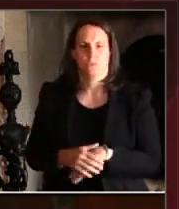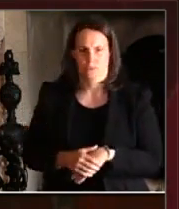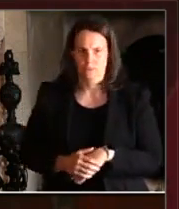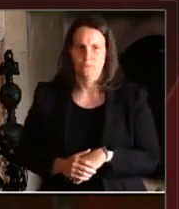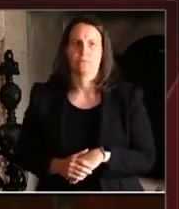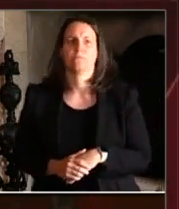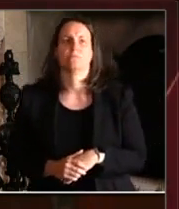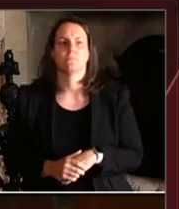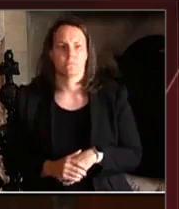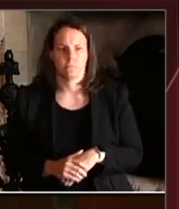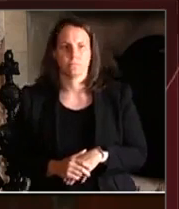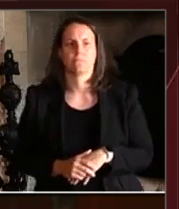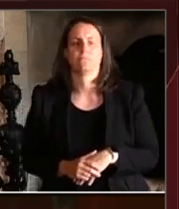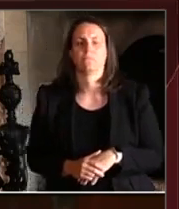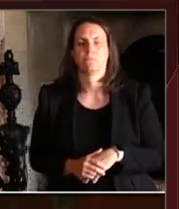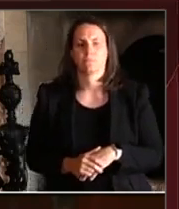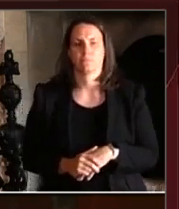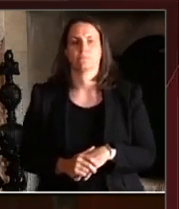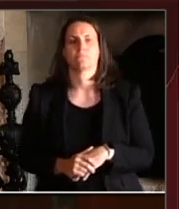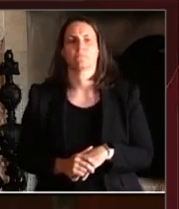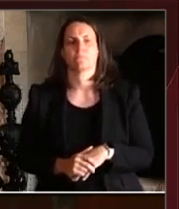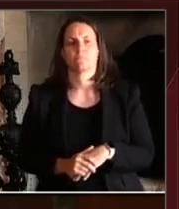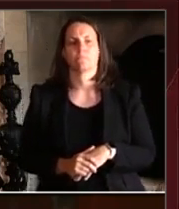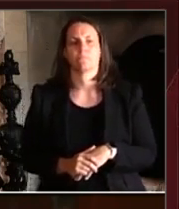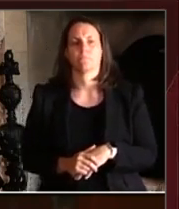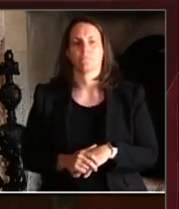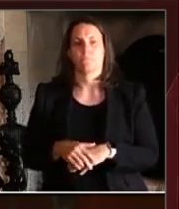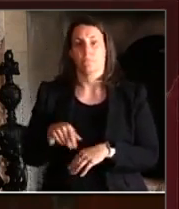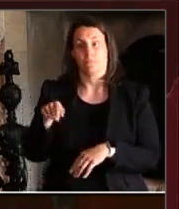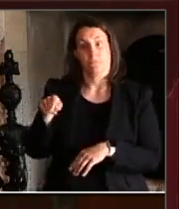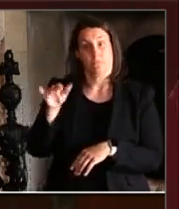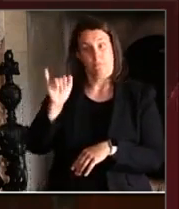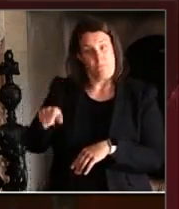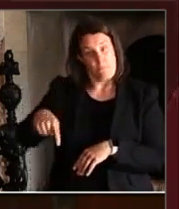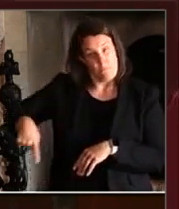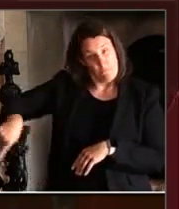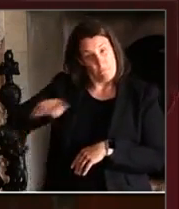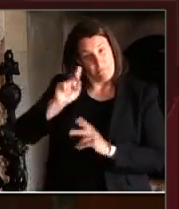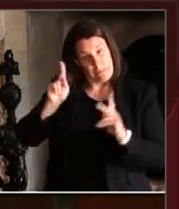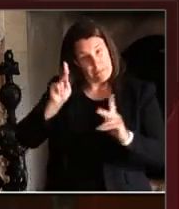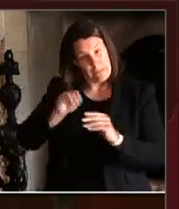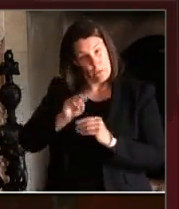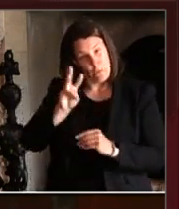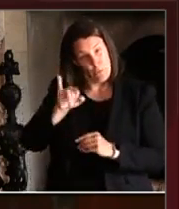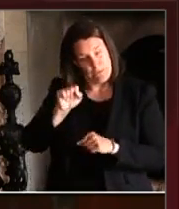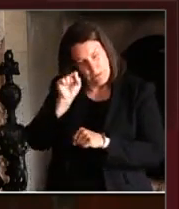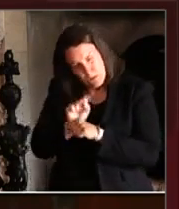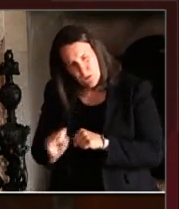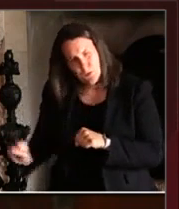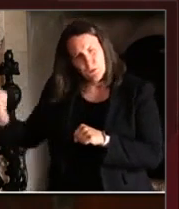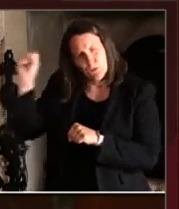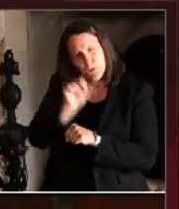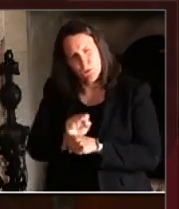17,668 tests daily. And because of their good work, as of yesterday, we have tested